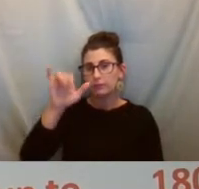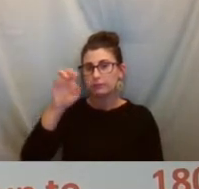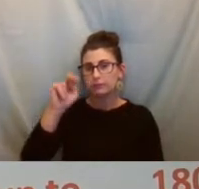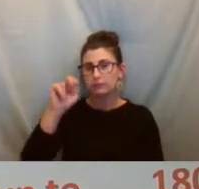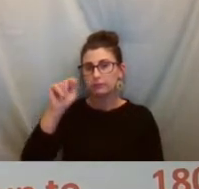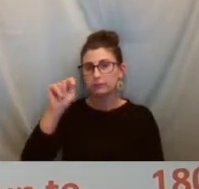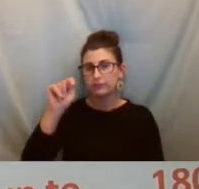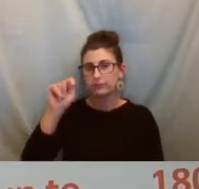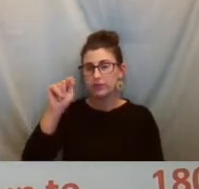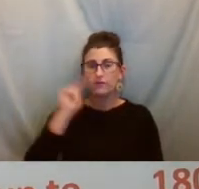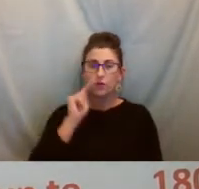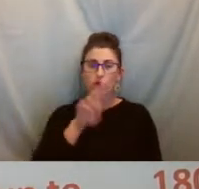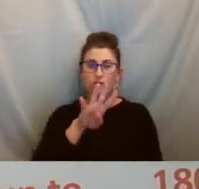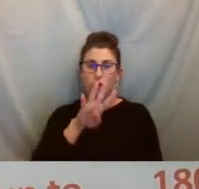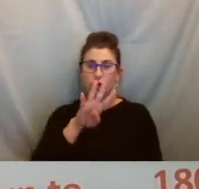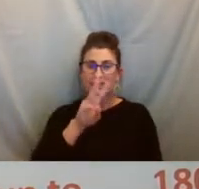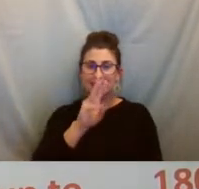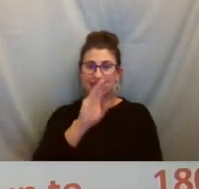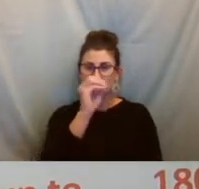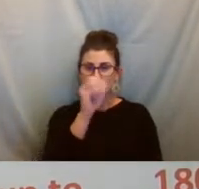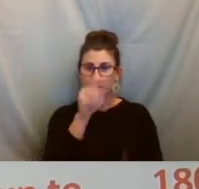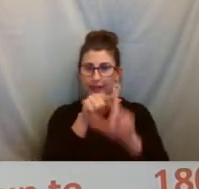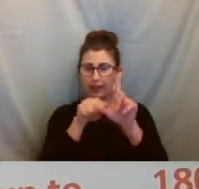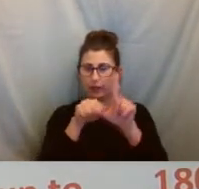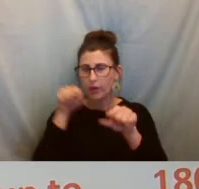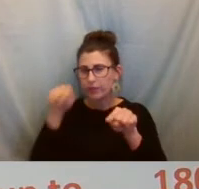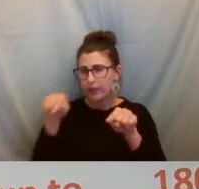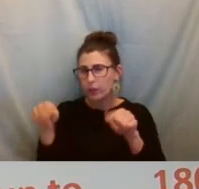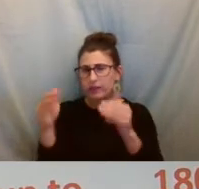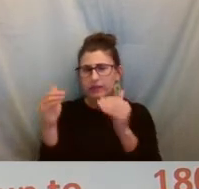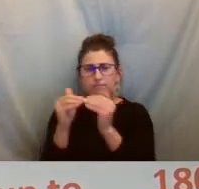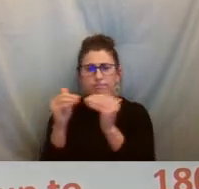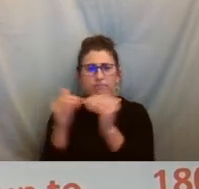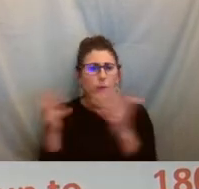angle? That represents this one. So go ahead and figure that out.